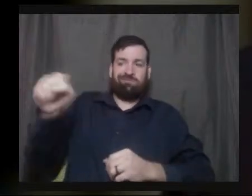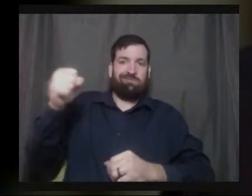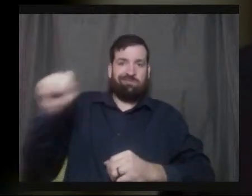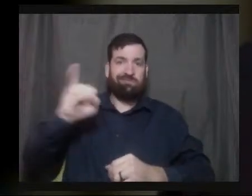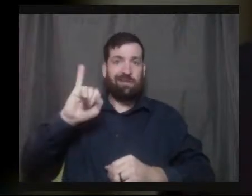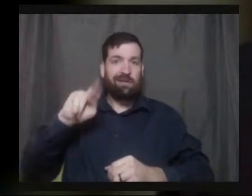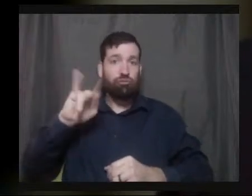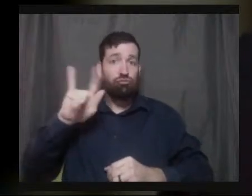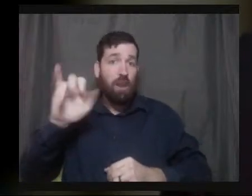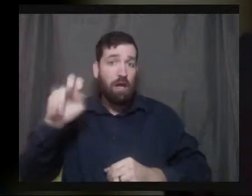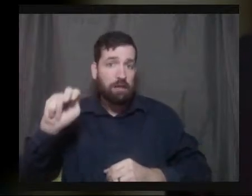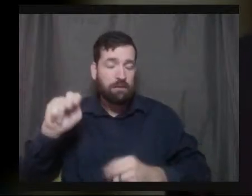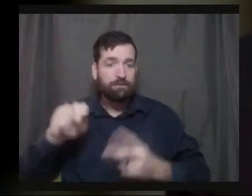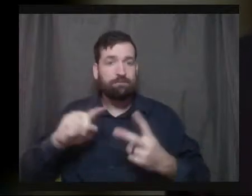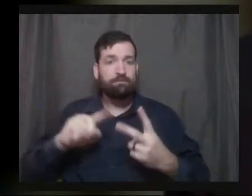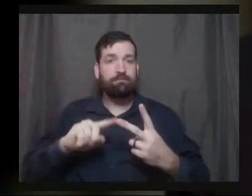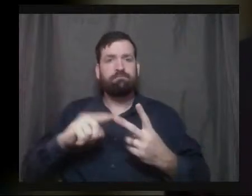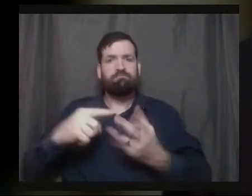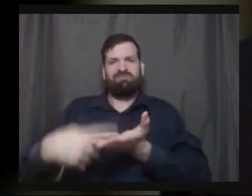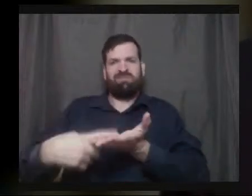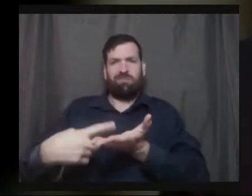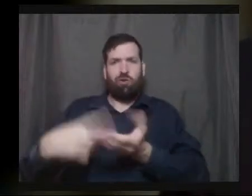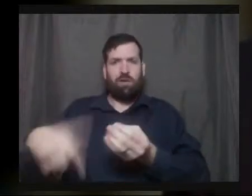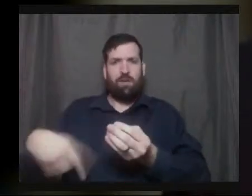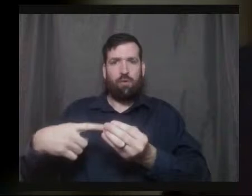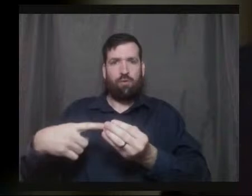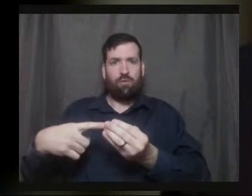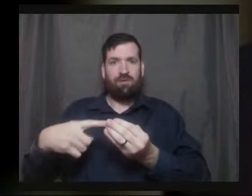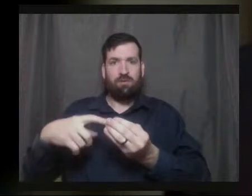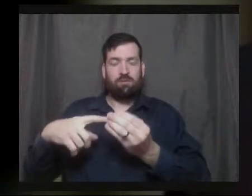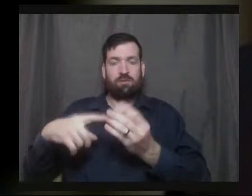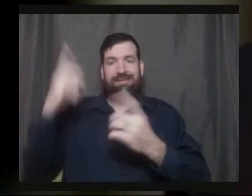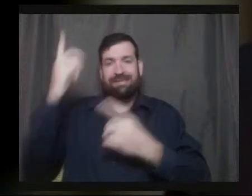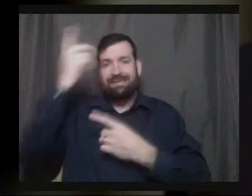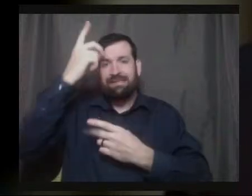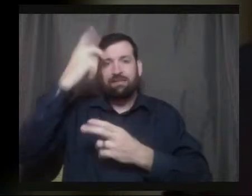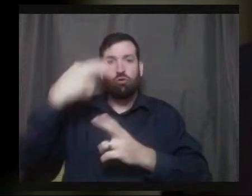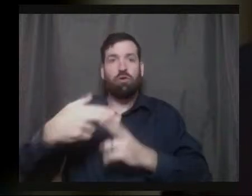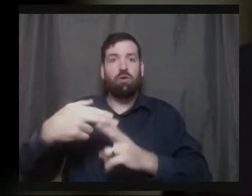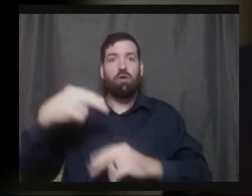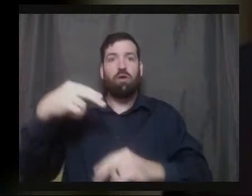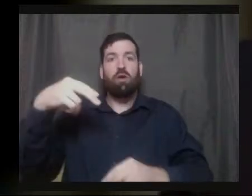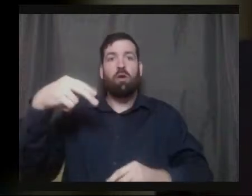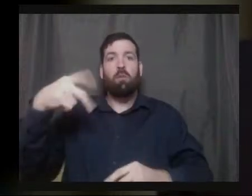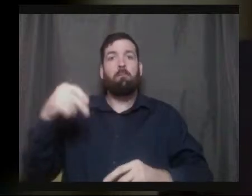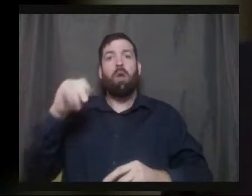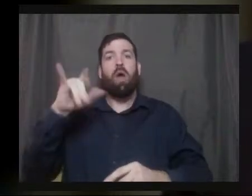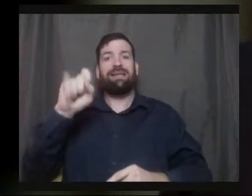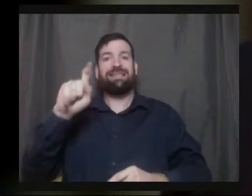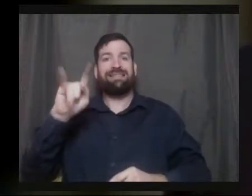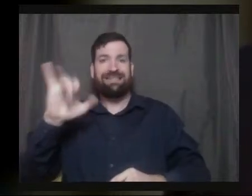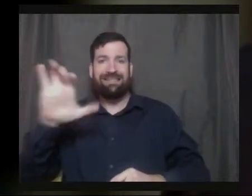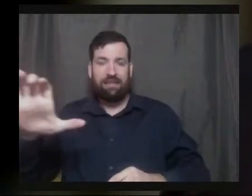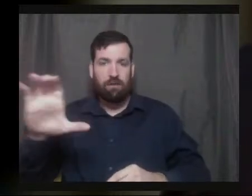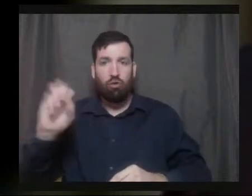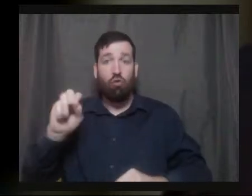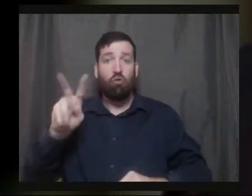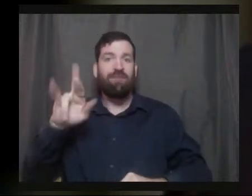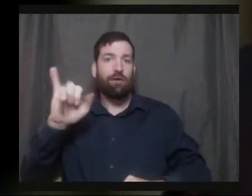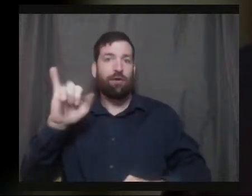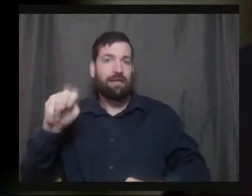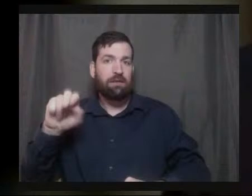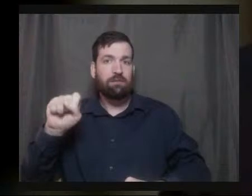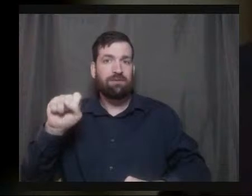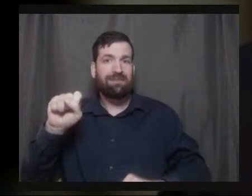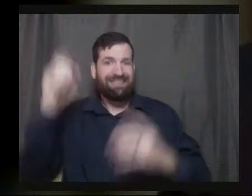I think we were talking about this disease known as polycystic ovarian syndrome. Both of those scenarios